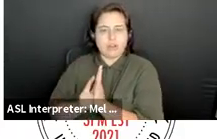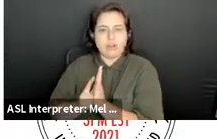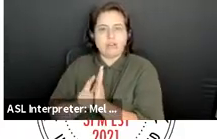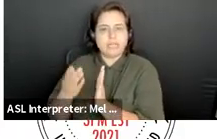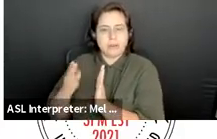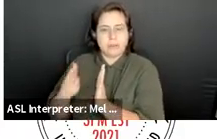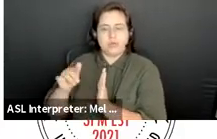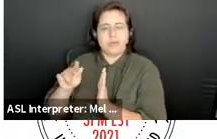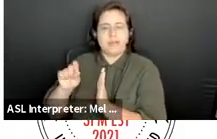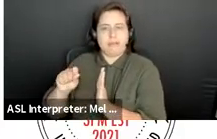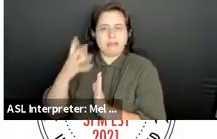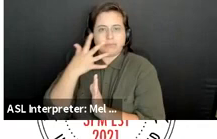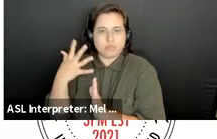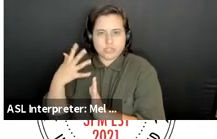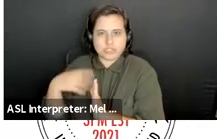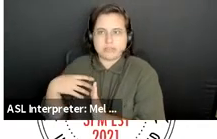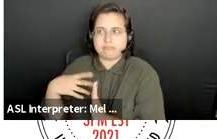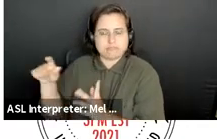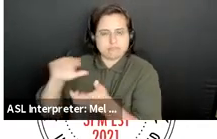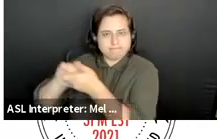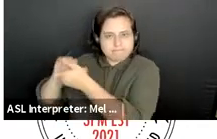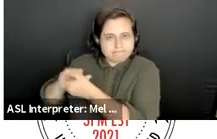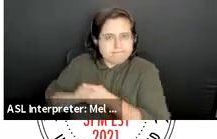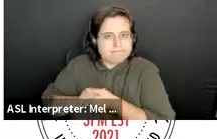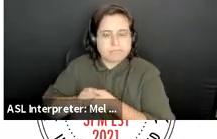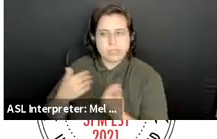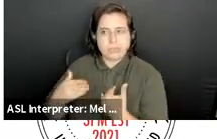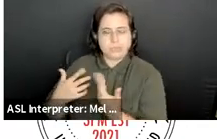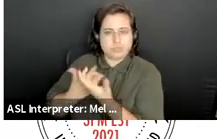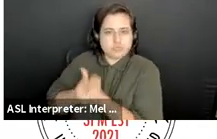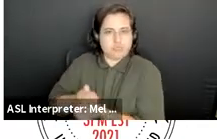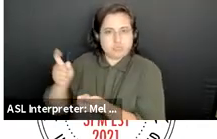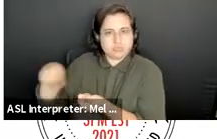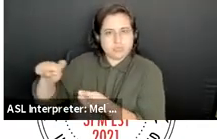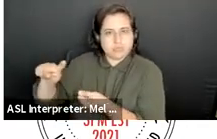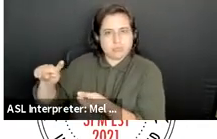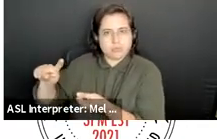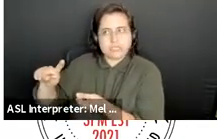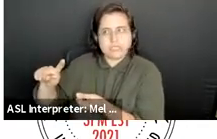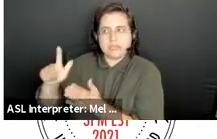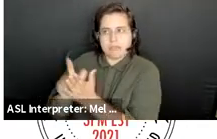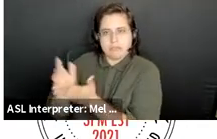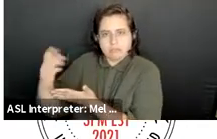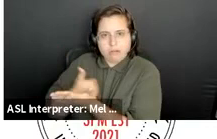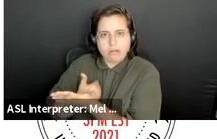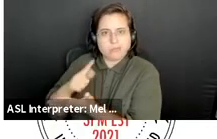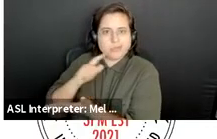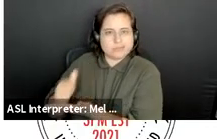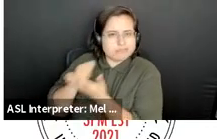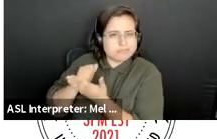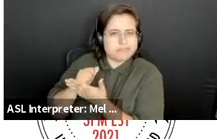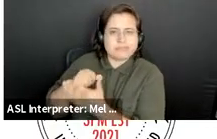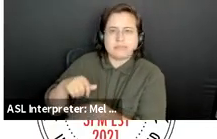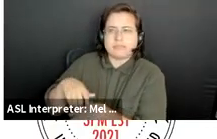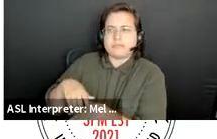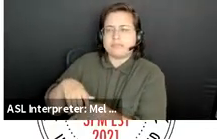have just trusted colleagues from all of those organizations who are really helpful in kind of giving us a sense